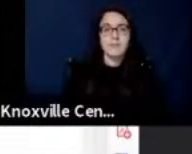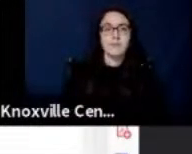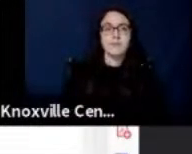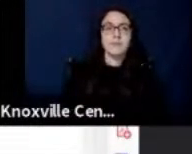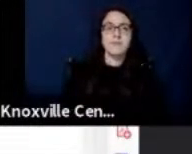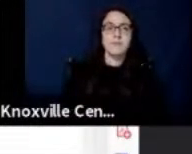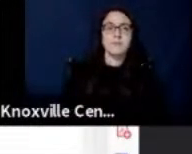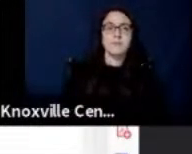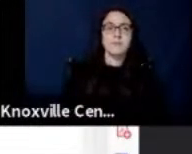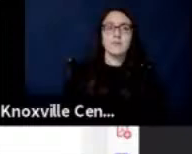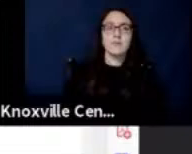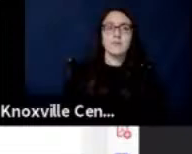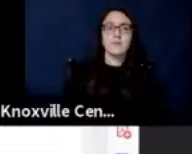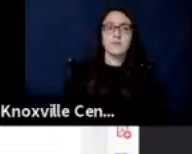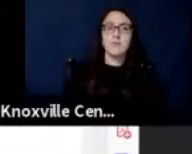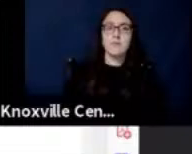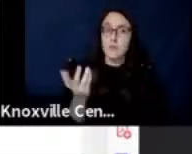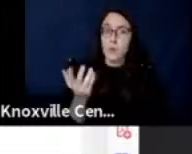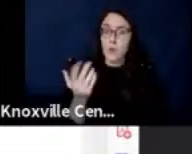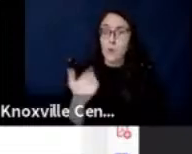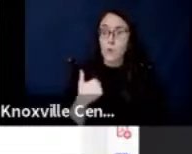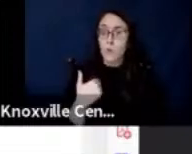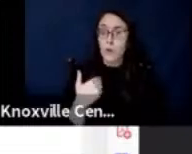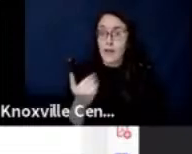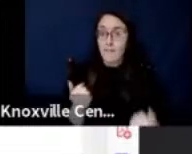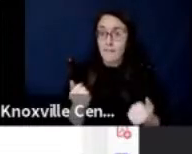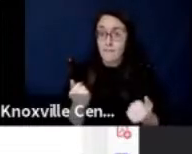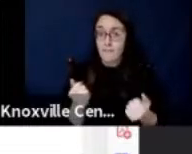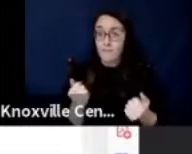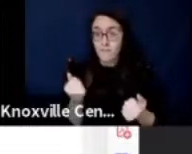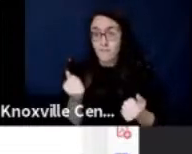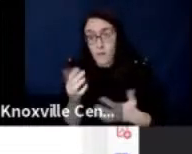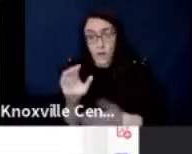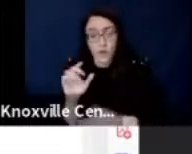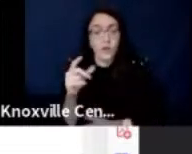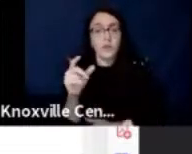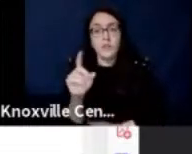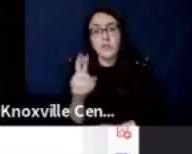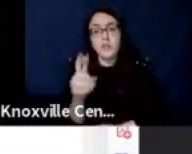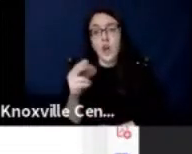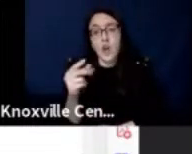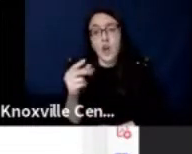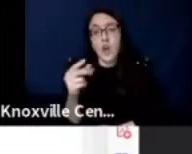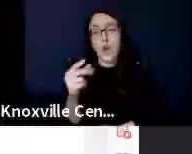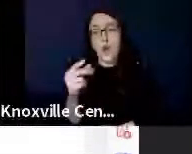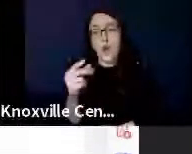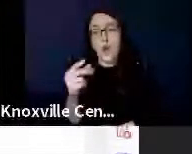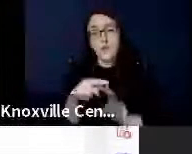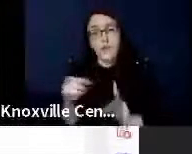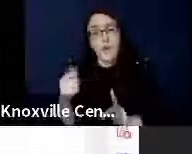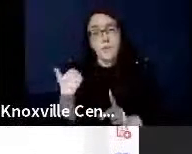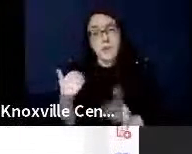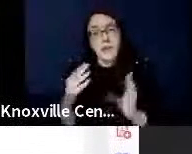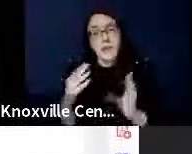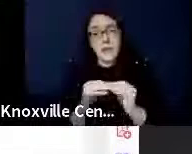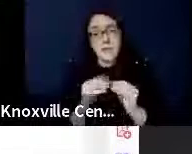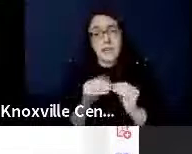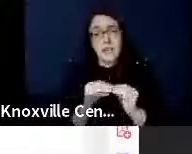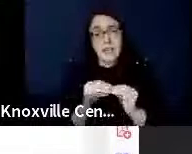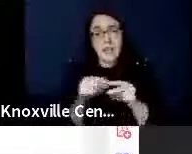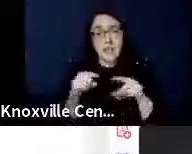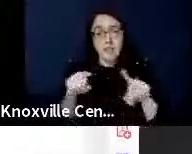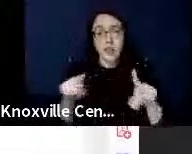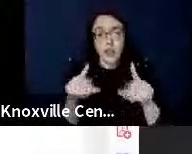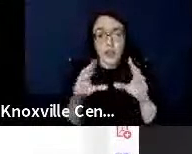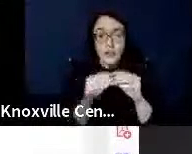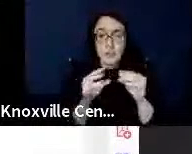So, comments, questions? Yeah, Dr. Gocher. So from the prior meeting, I can't remember. I do recall that during the meeting, I